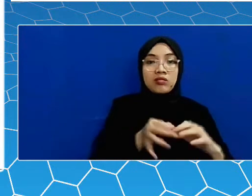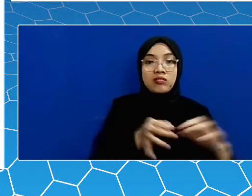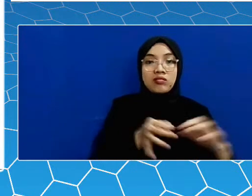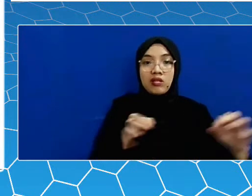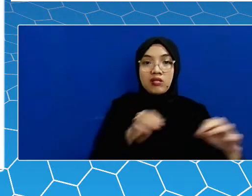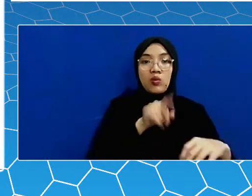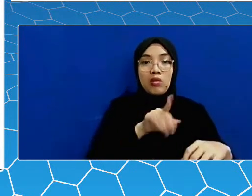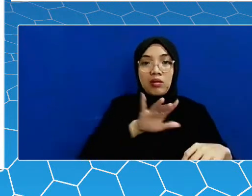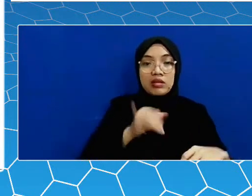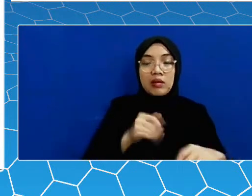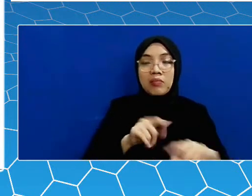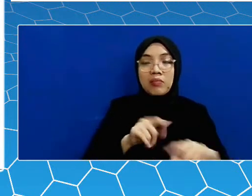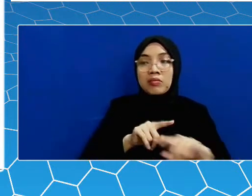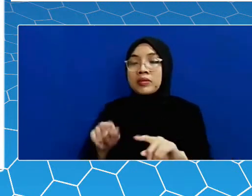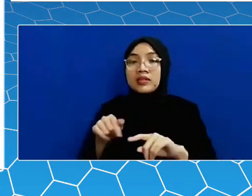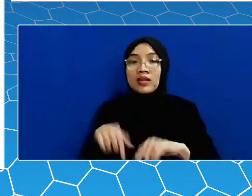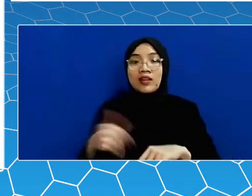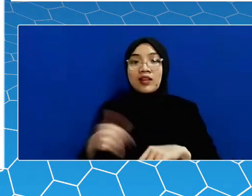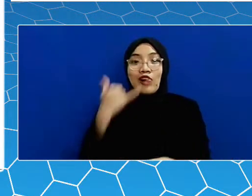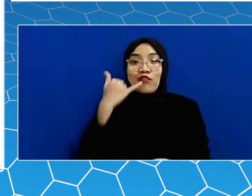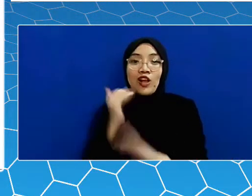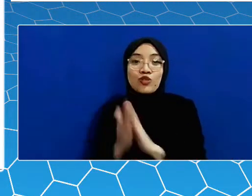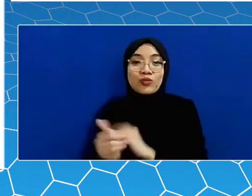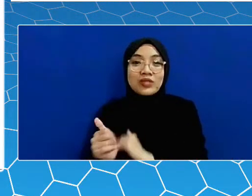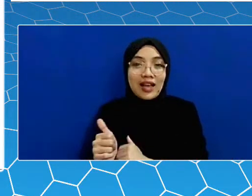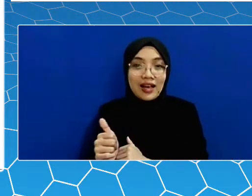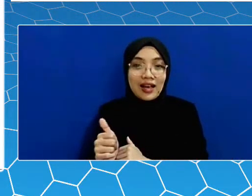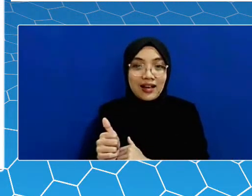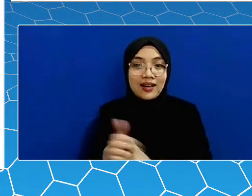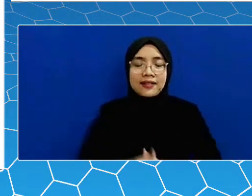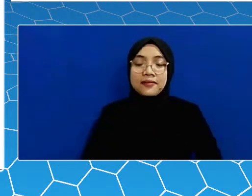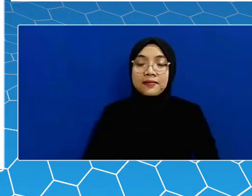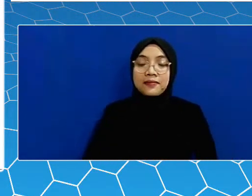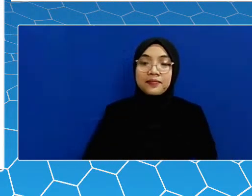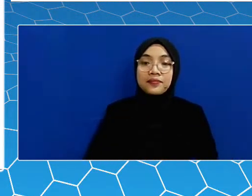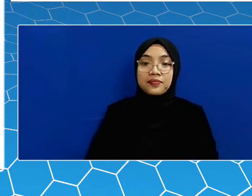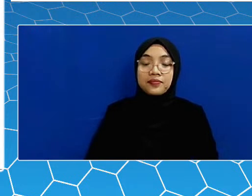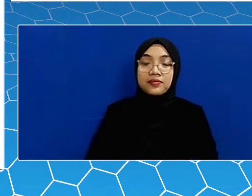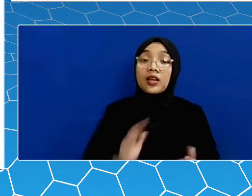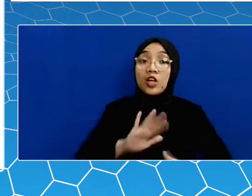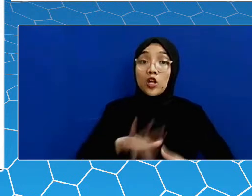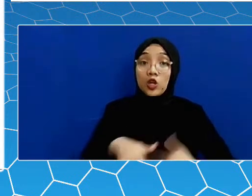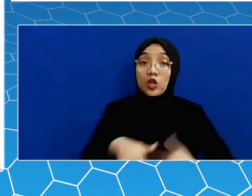decentralized clinical trials, which eliminates the need for travel.